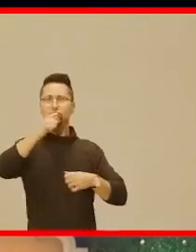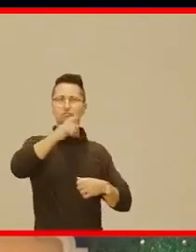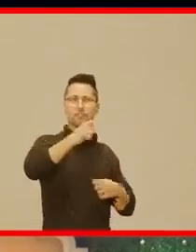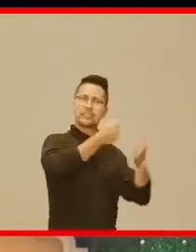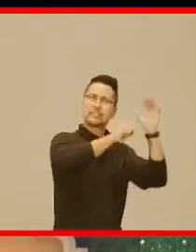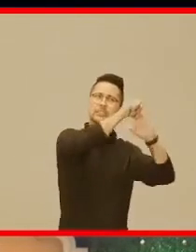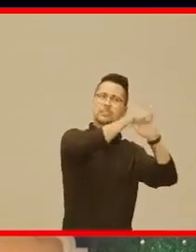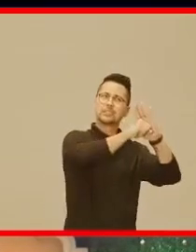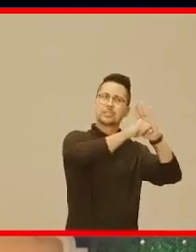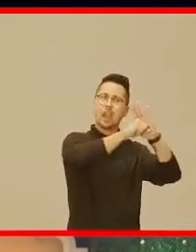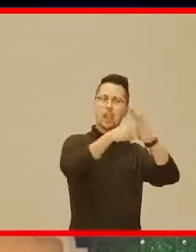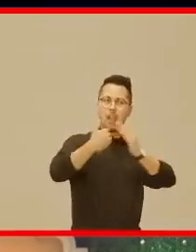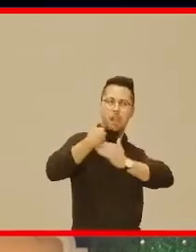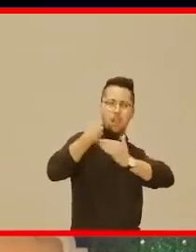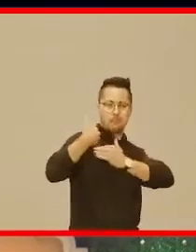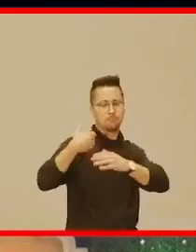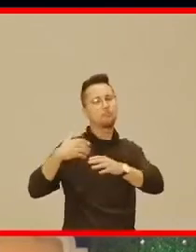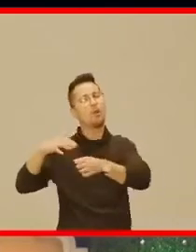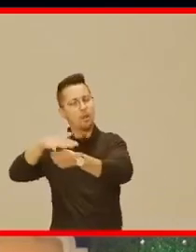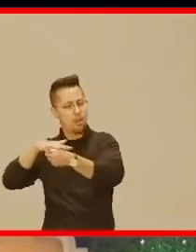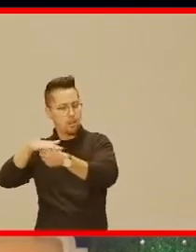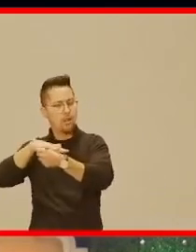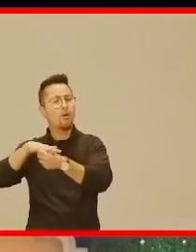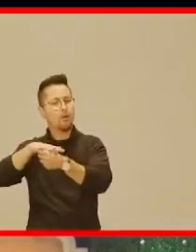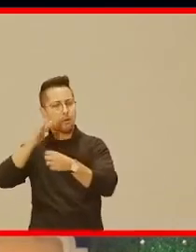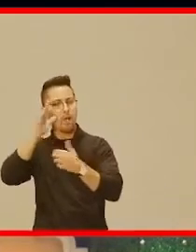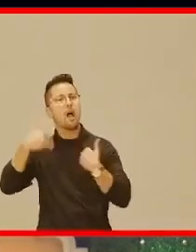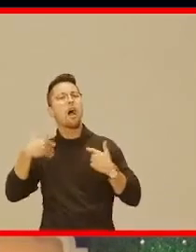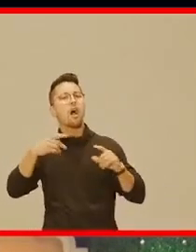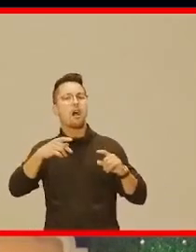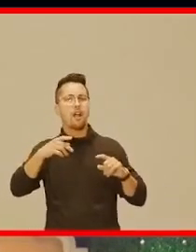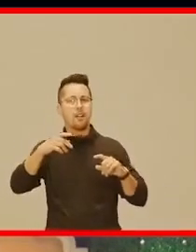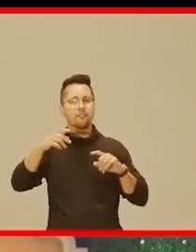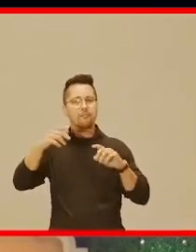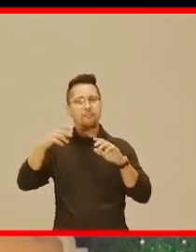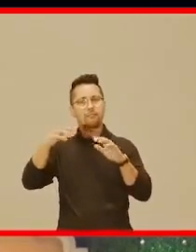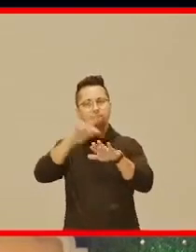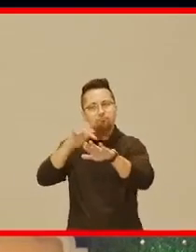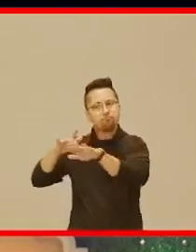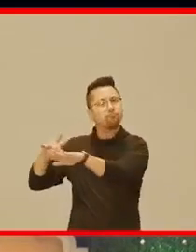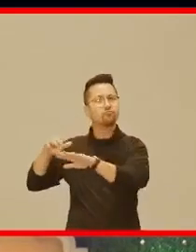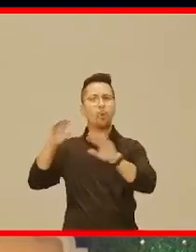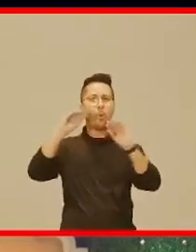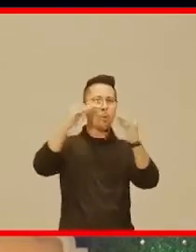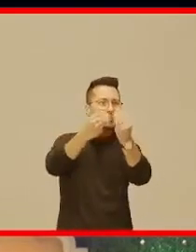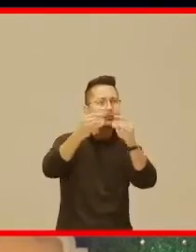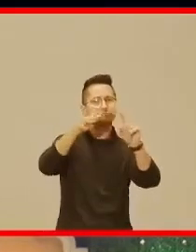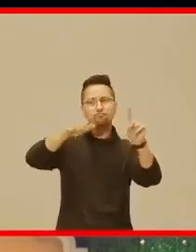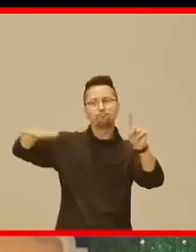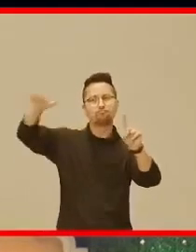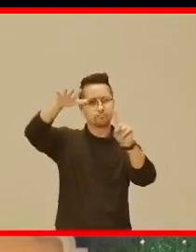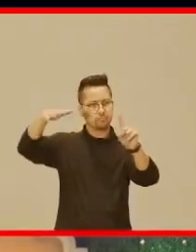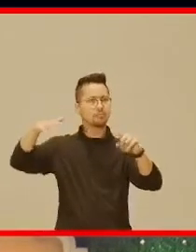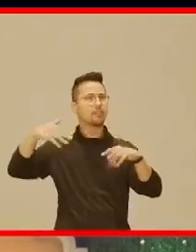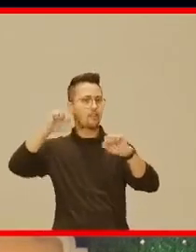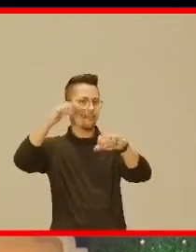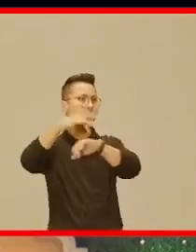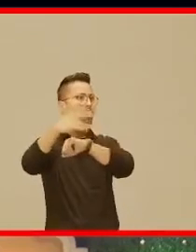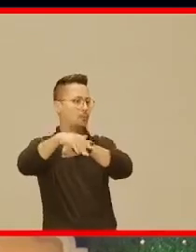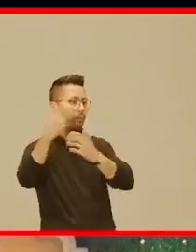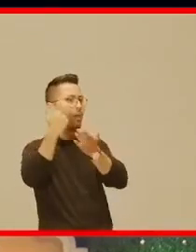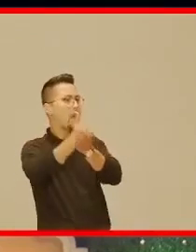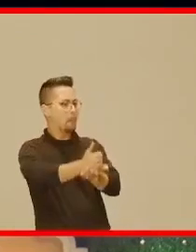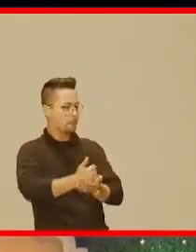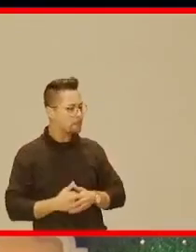there's going to be different organizations that can help you figure out your next steps, and we can talk to you about that as well